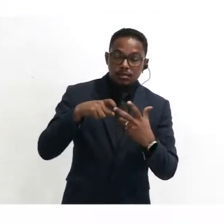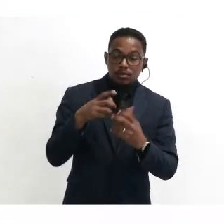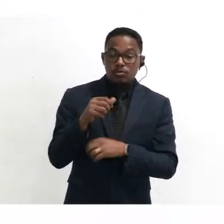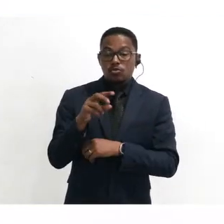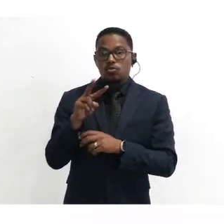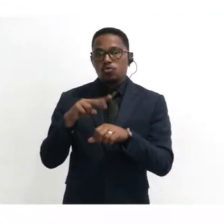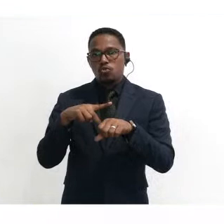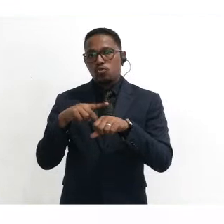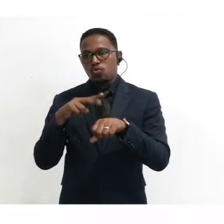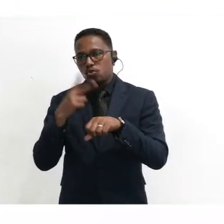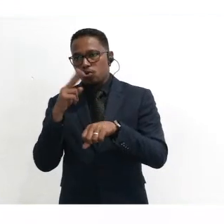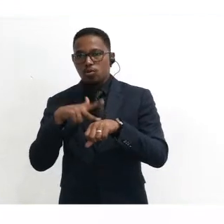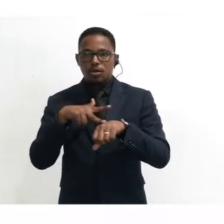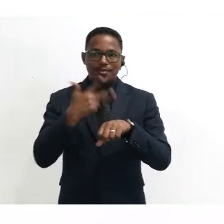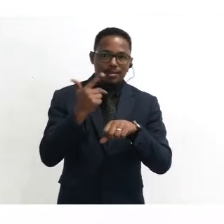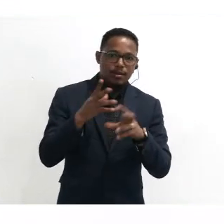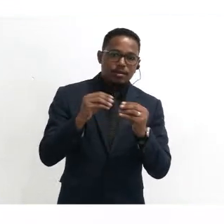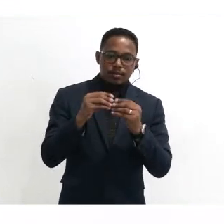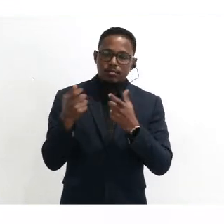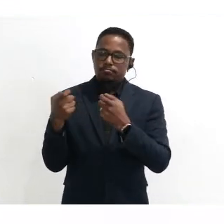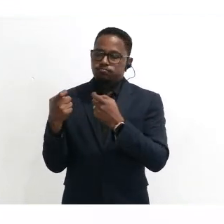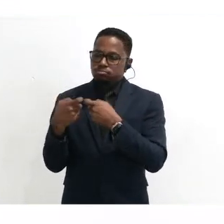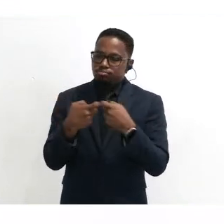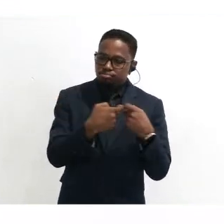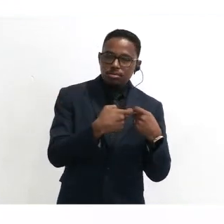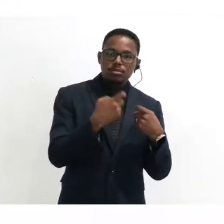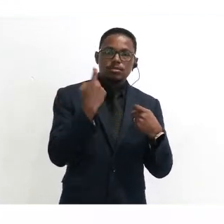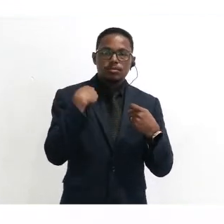connections as we have signal lines. So it's kind of a